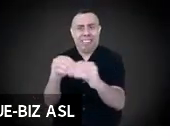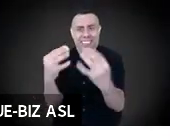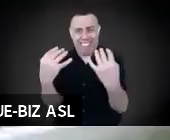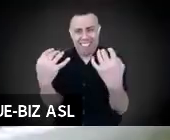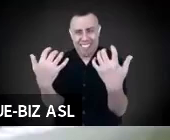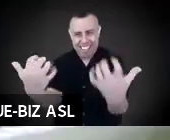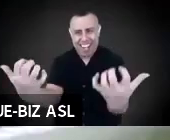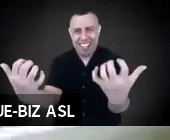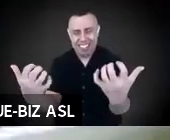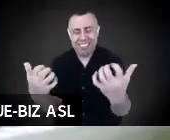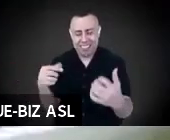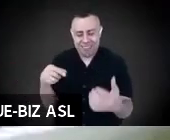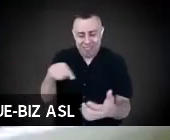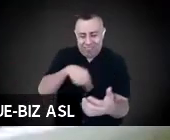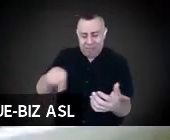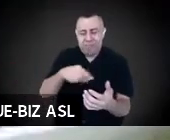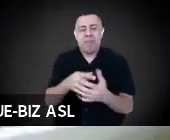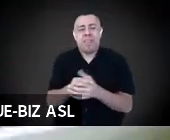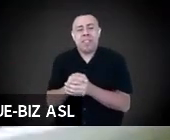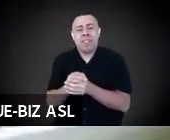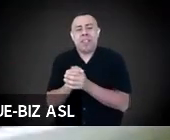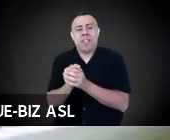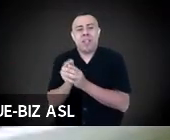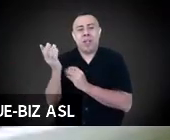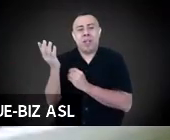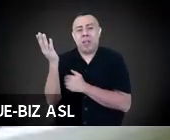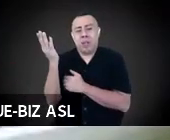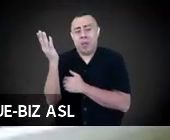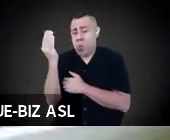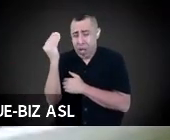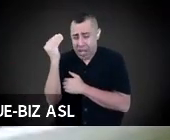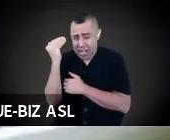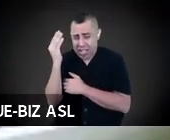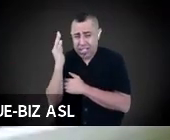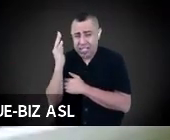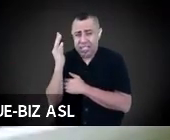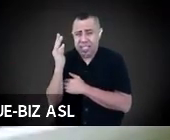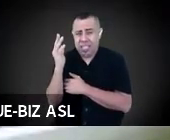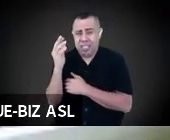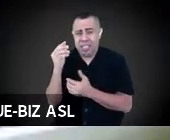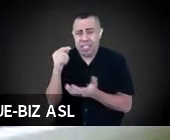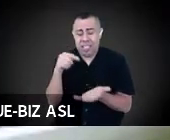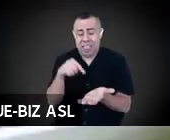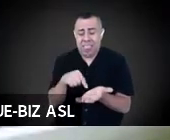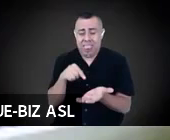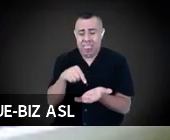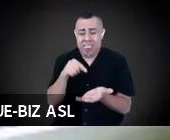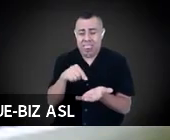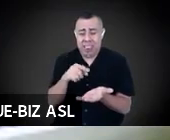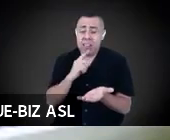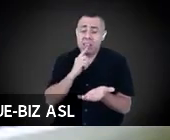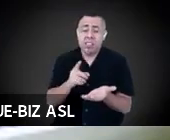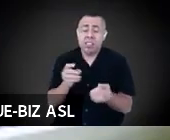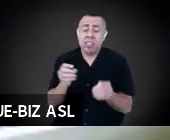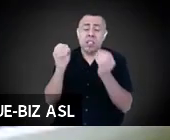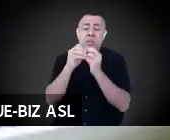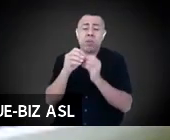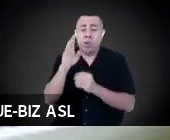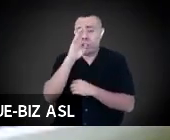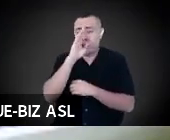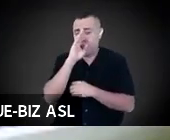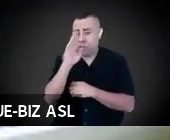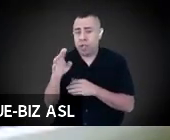Because the other part of it, this is much more directly related to the play itself,